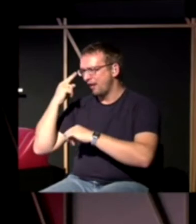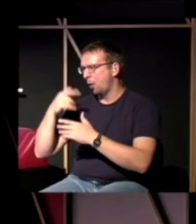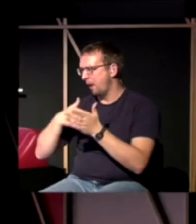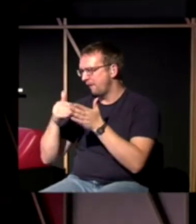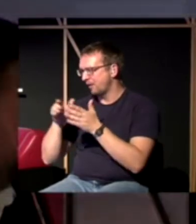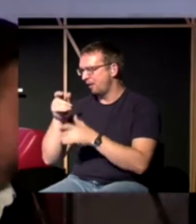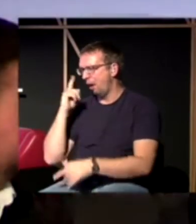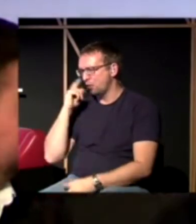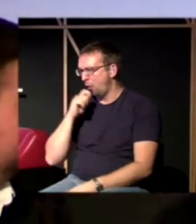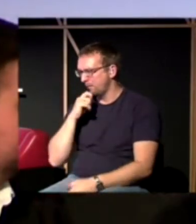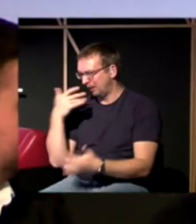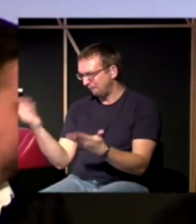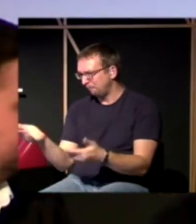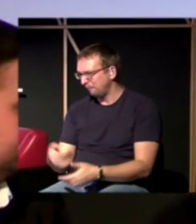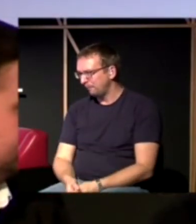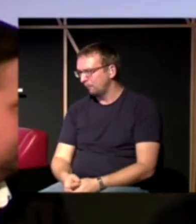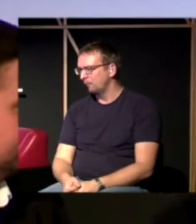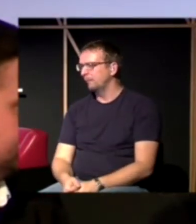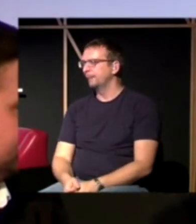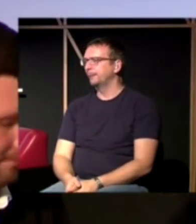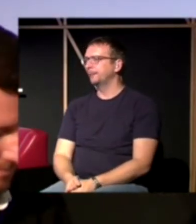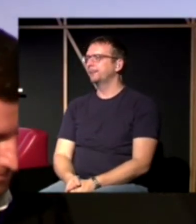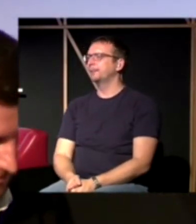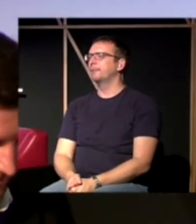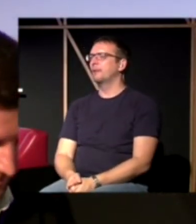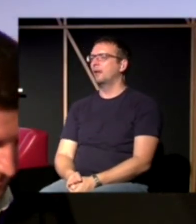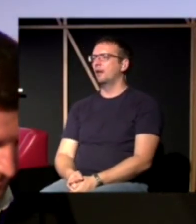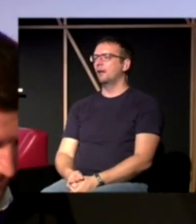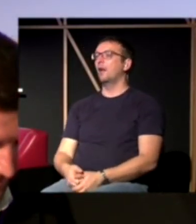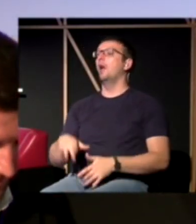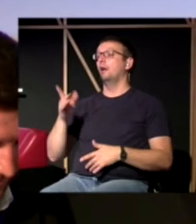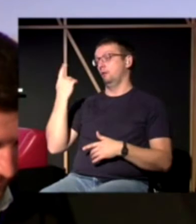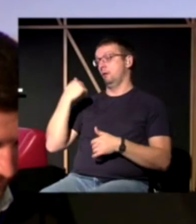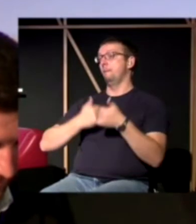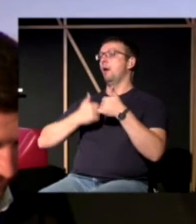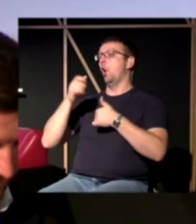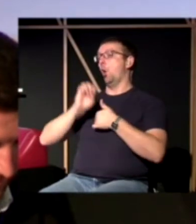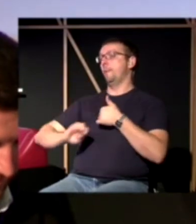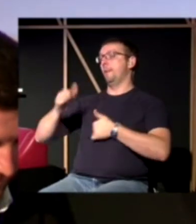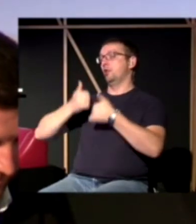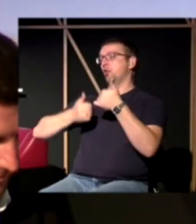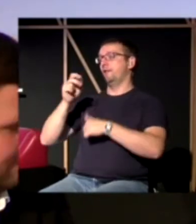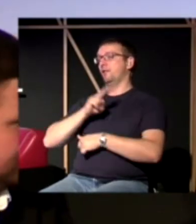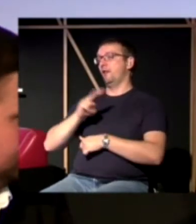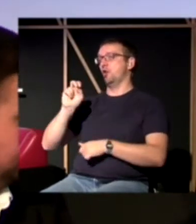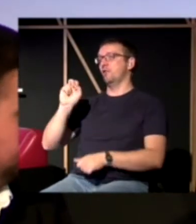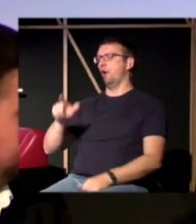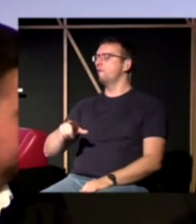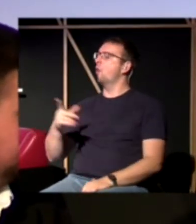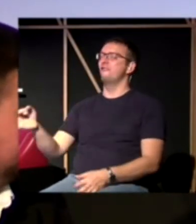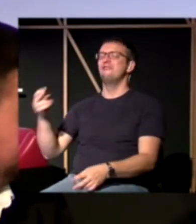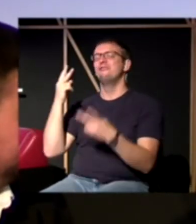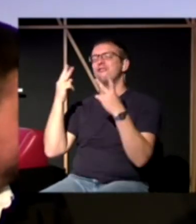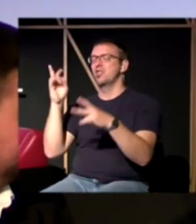2012 championship was very important sport event for Ukraine. This event was